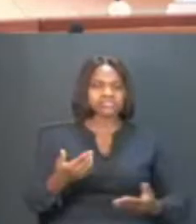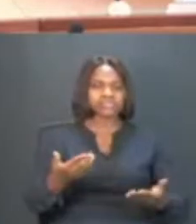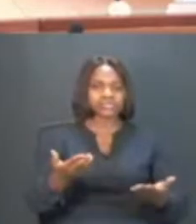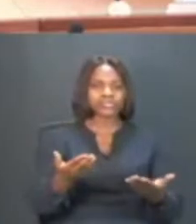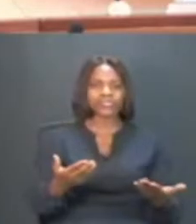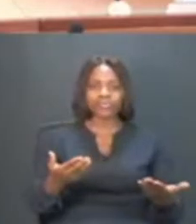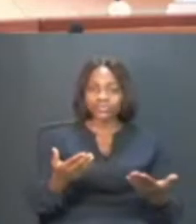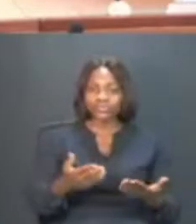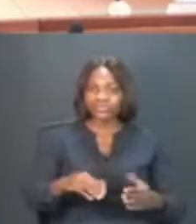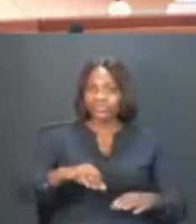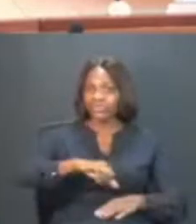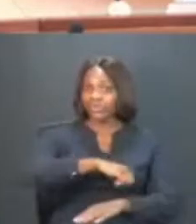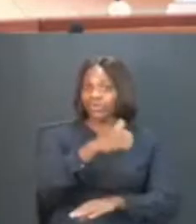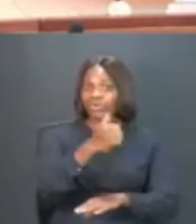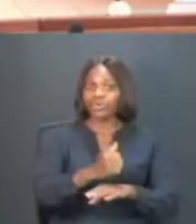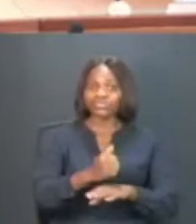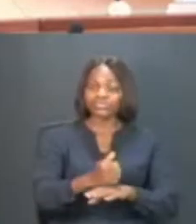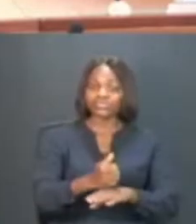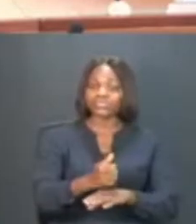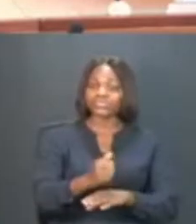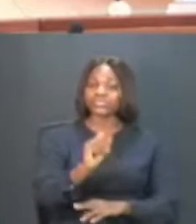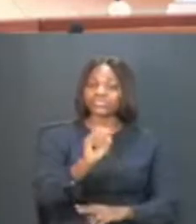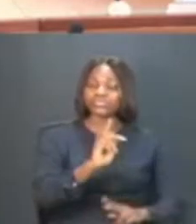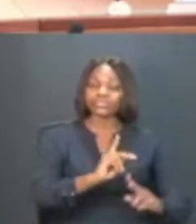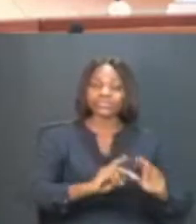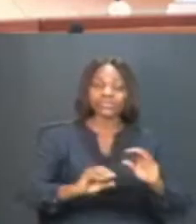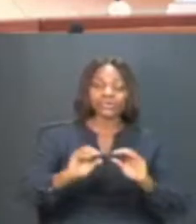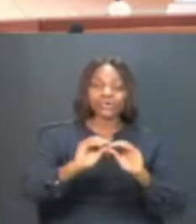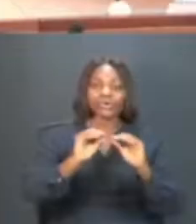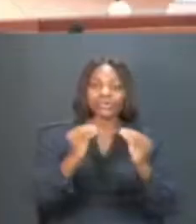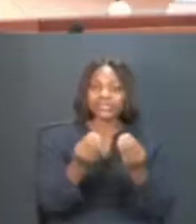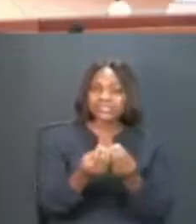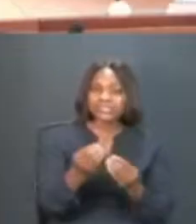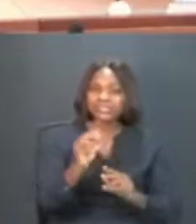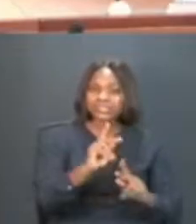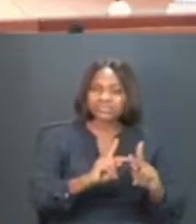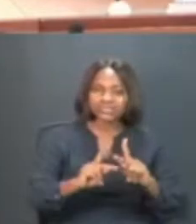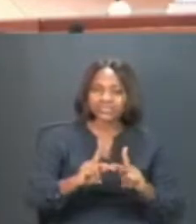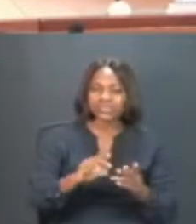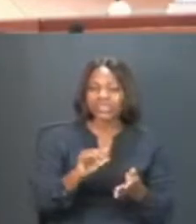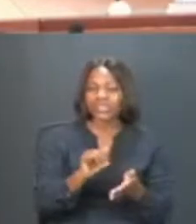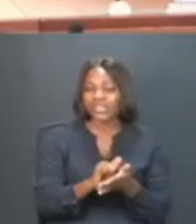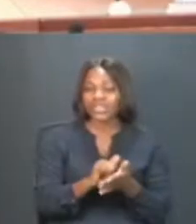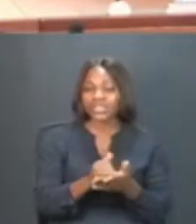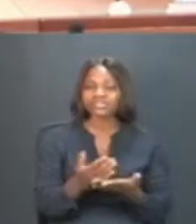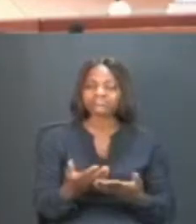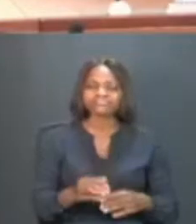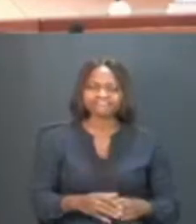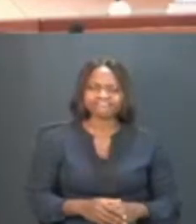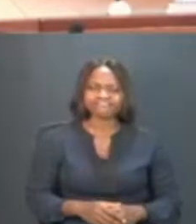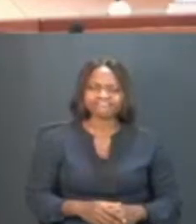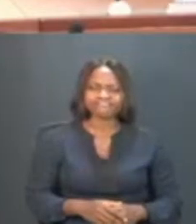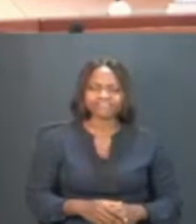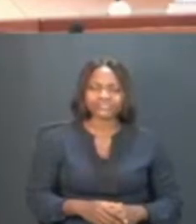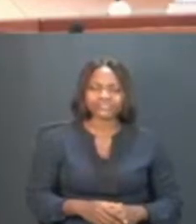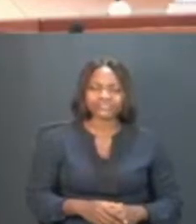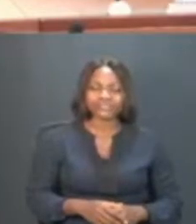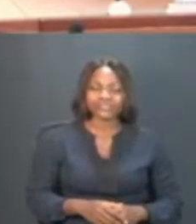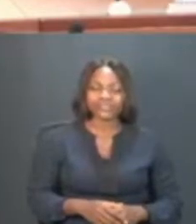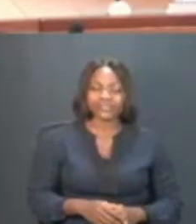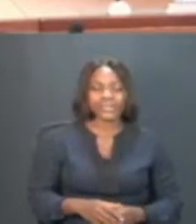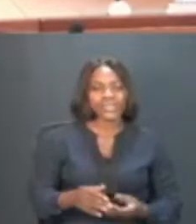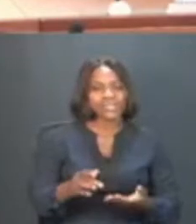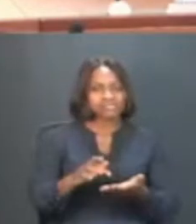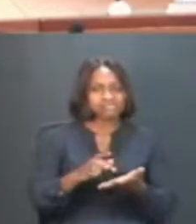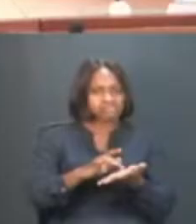authorities to, in as much as treatment is the way to go once disease strikes, we